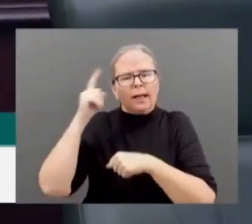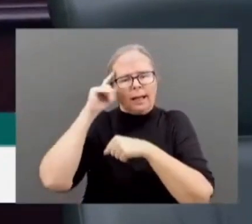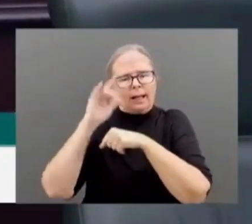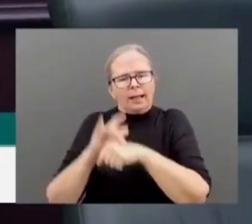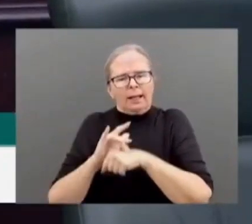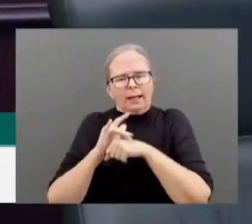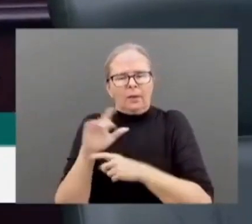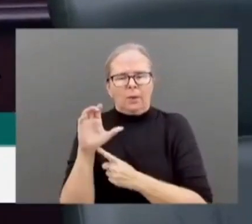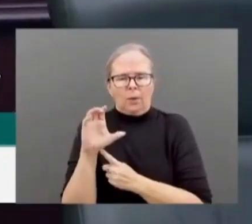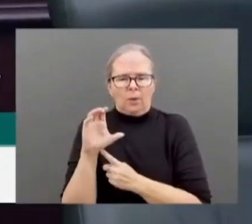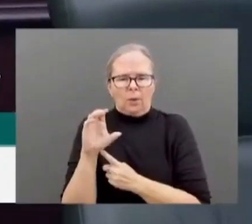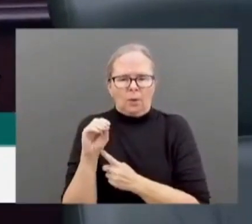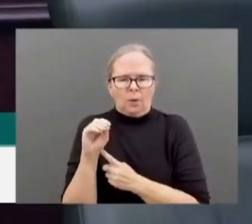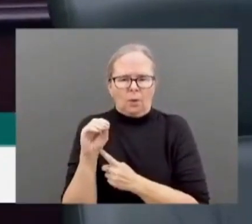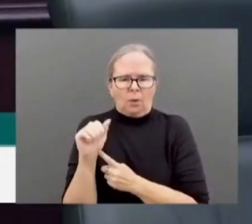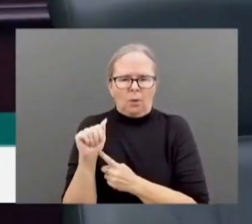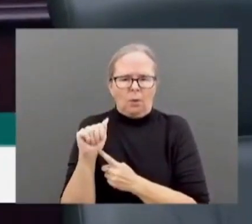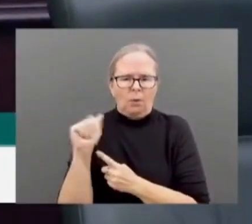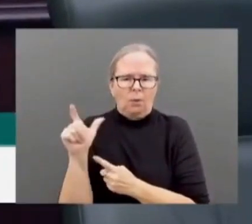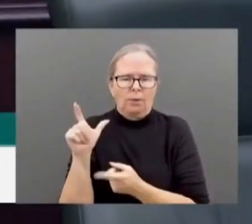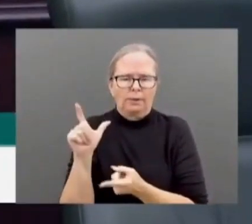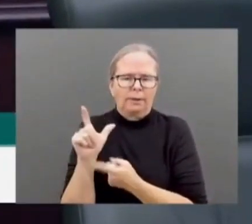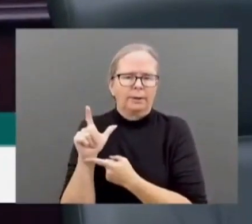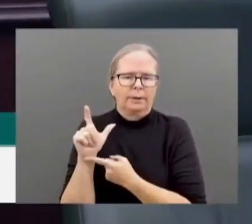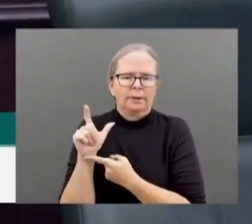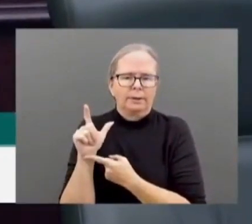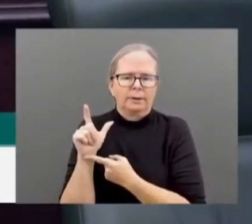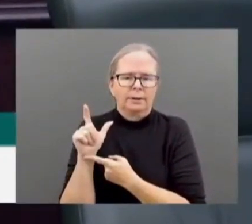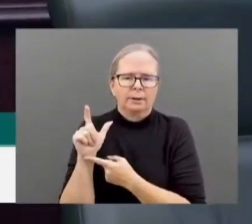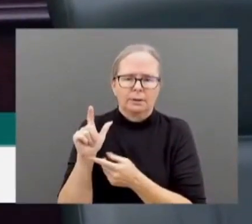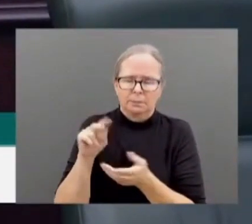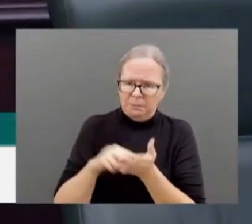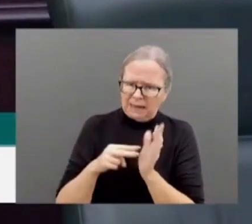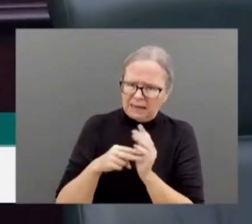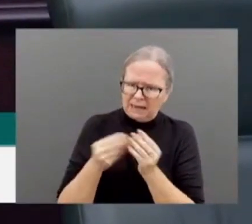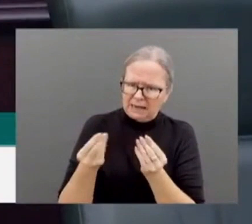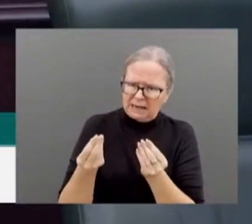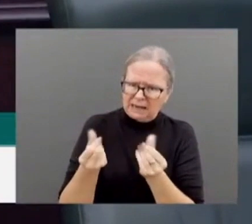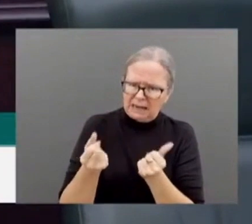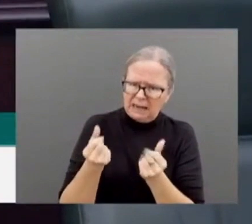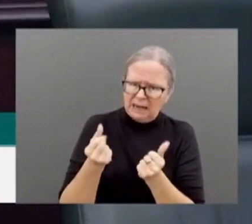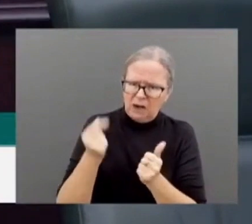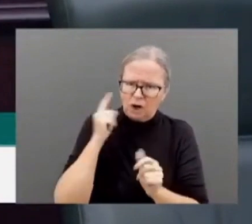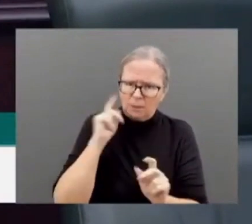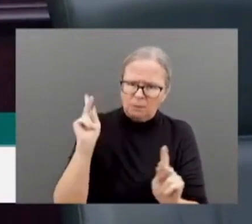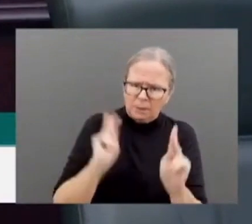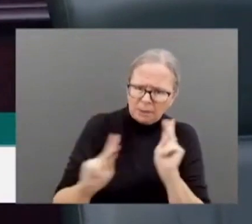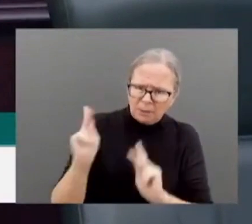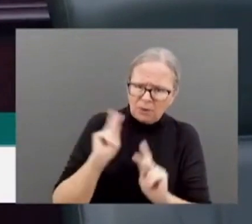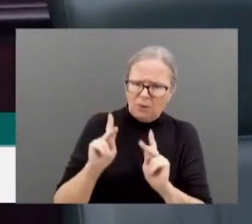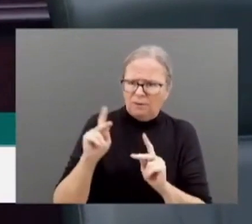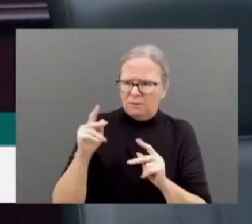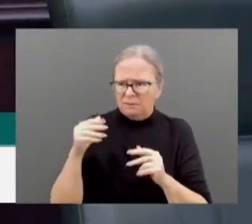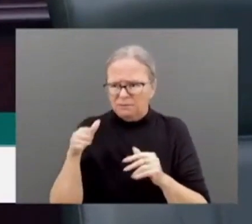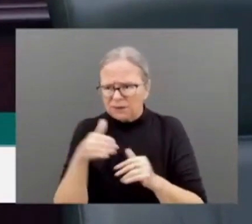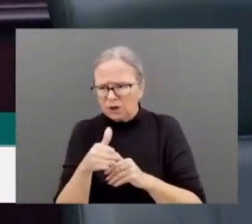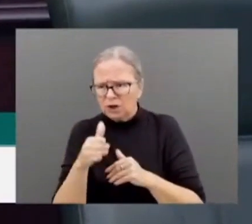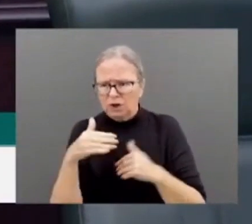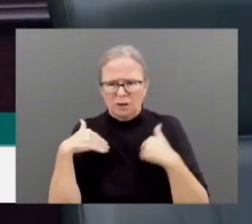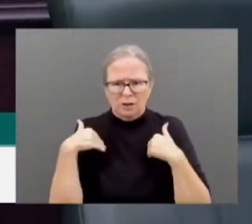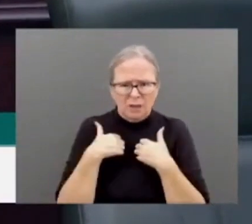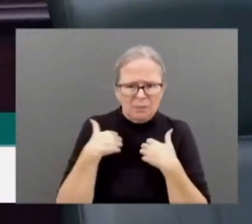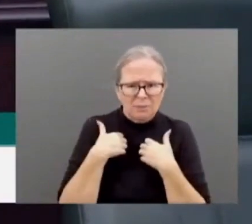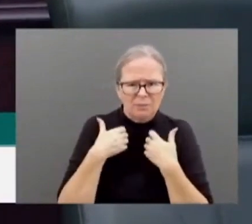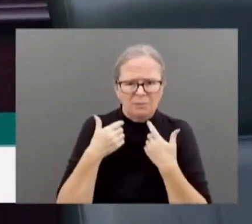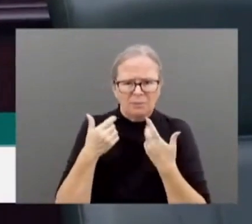people. Rather than protecting the intact forests and the headwaters, the government supports logging these sensitive ecosystems. Logging